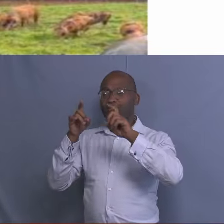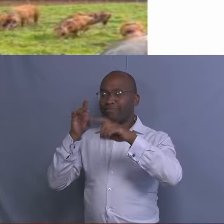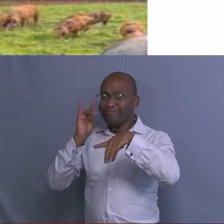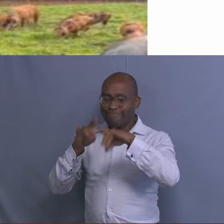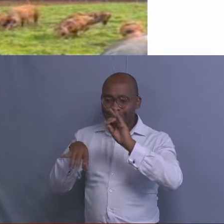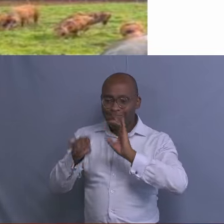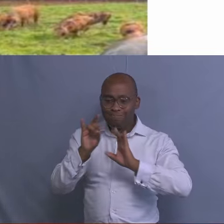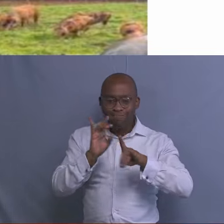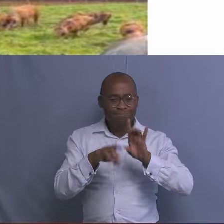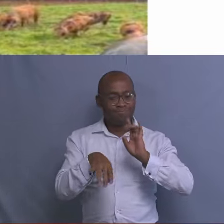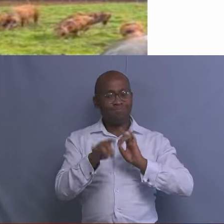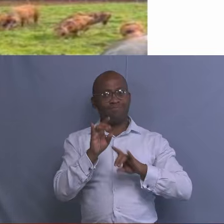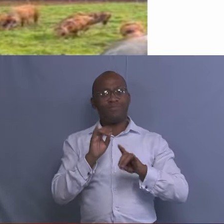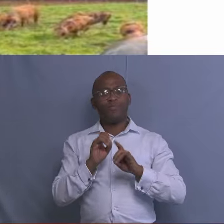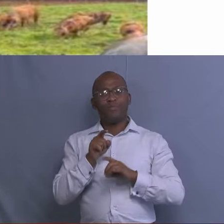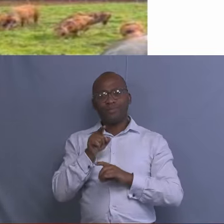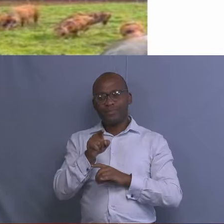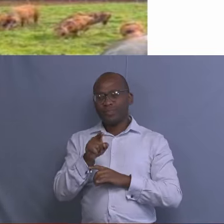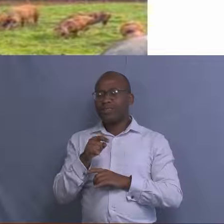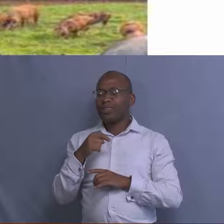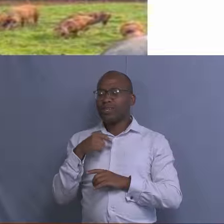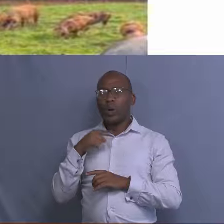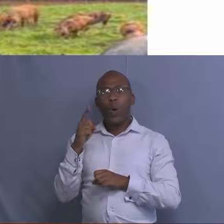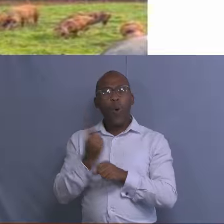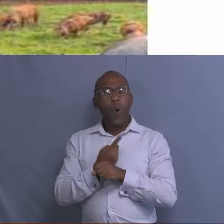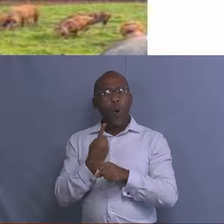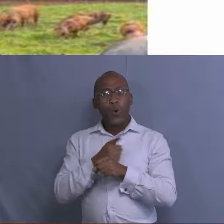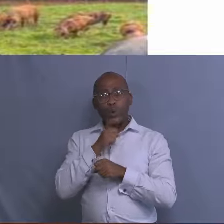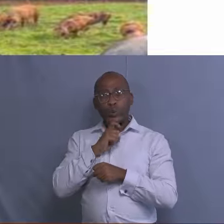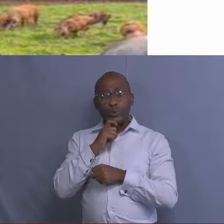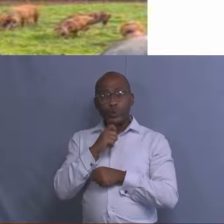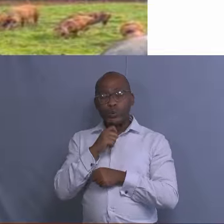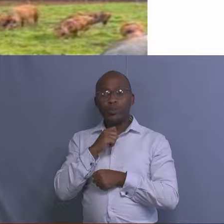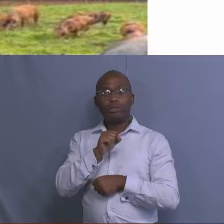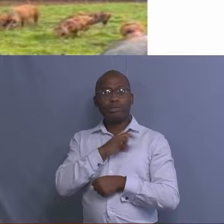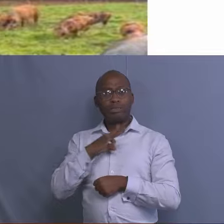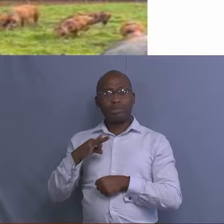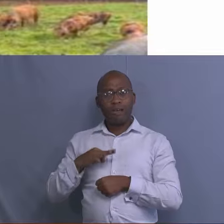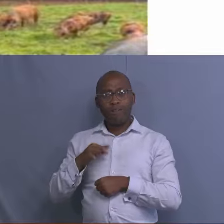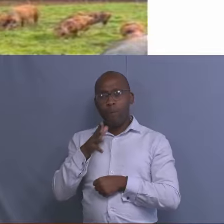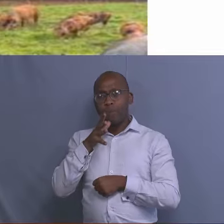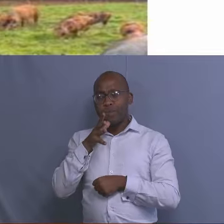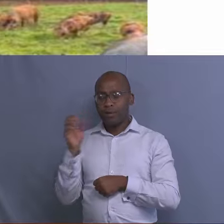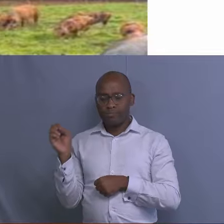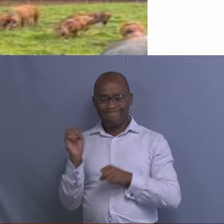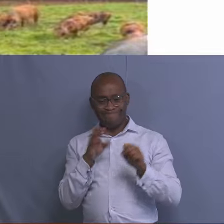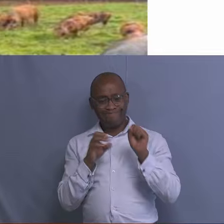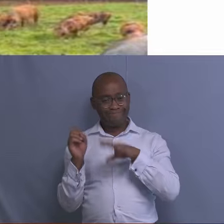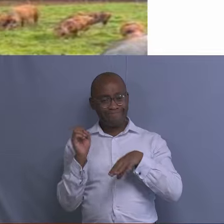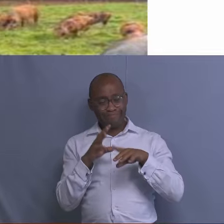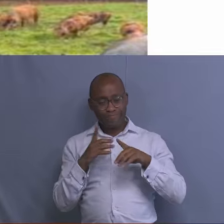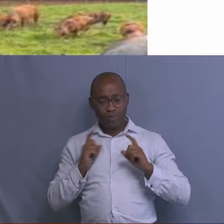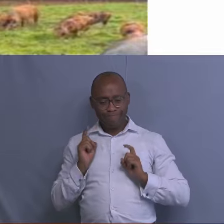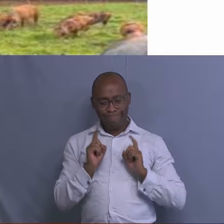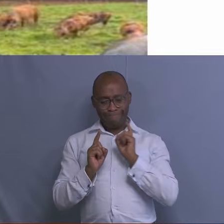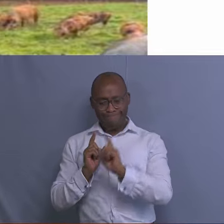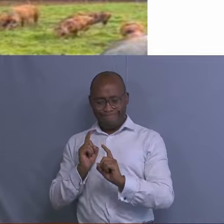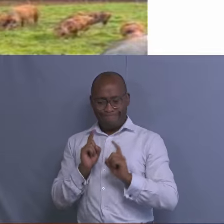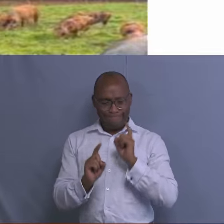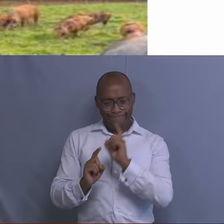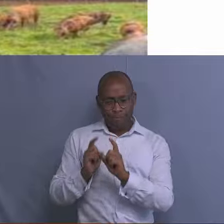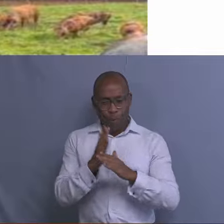moderate use of inputs such as labor and capital. You don't need too much labor, you don't need